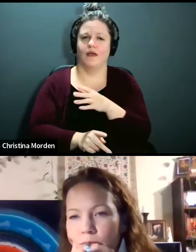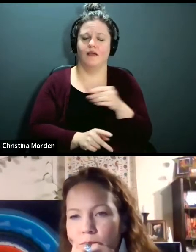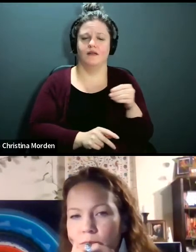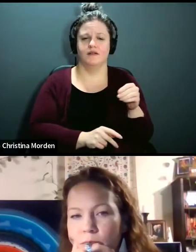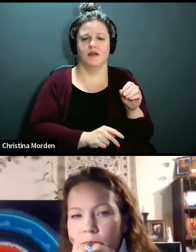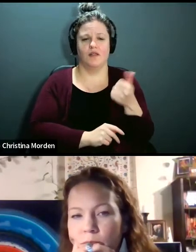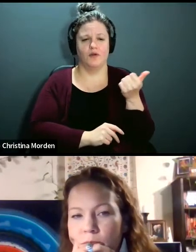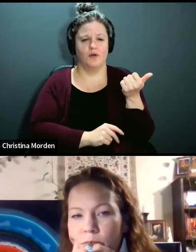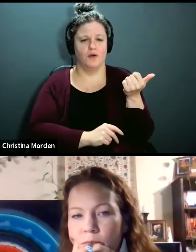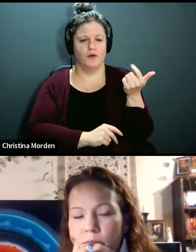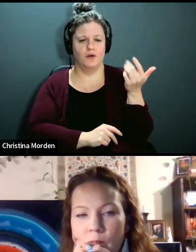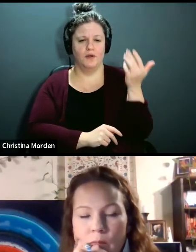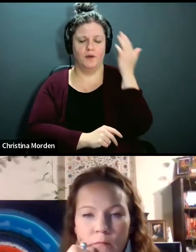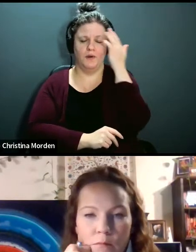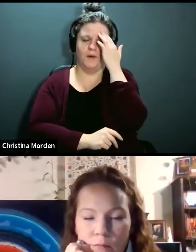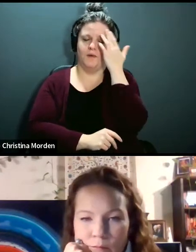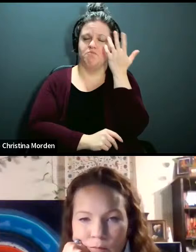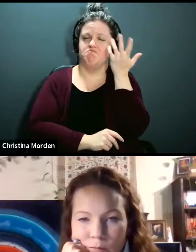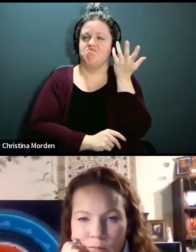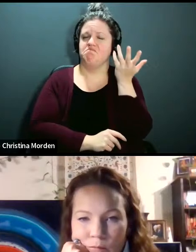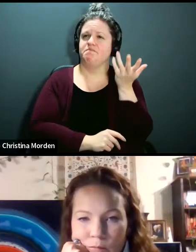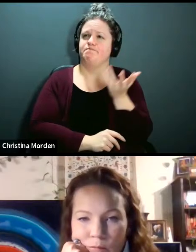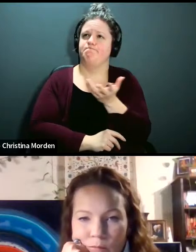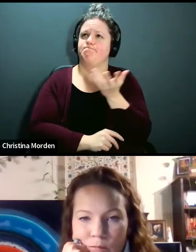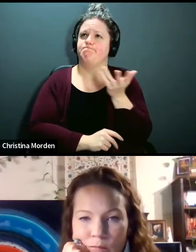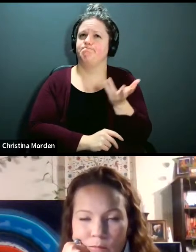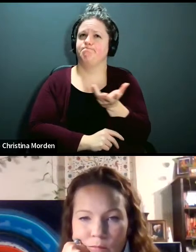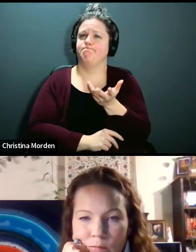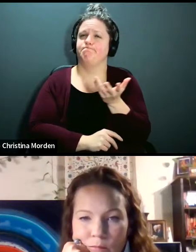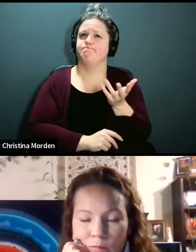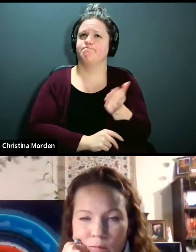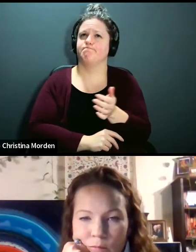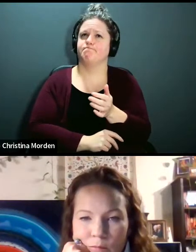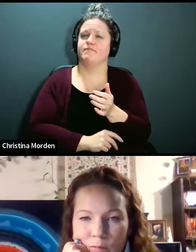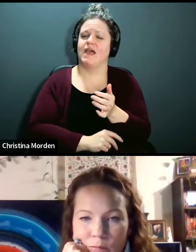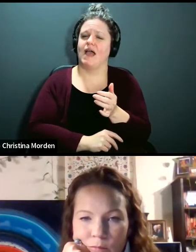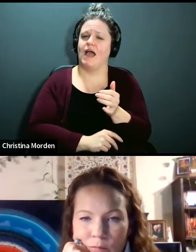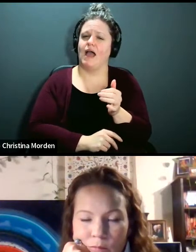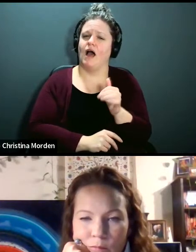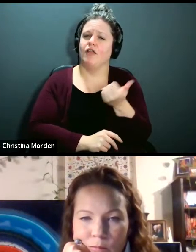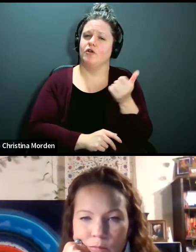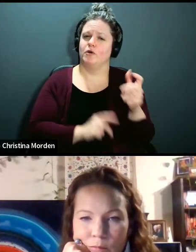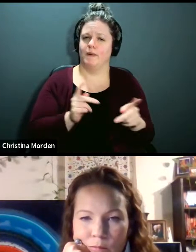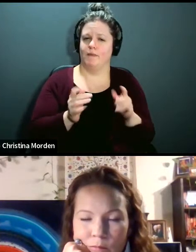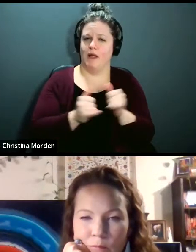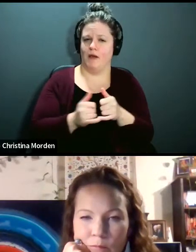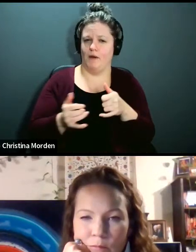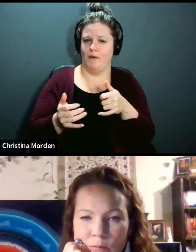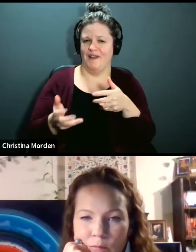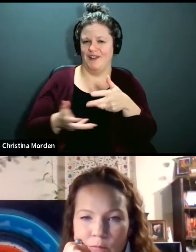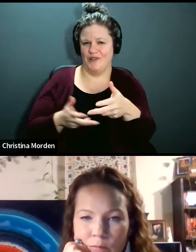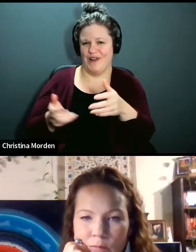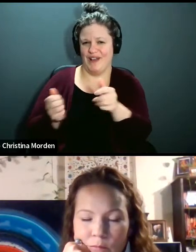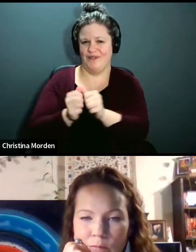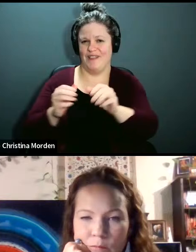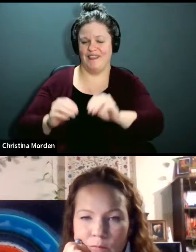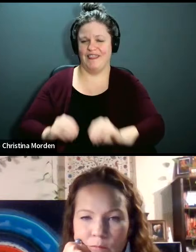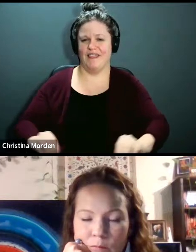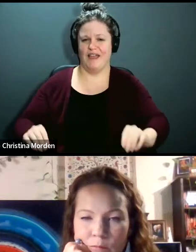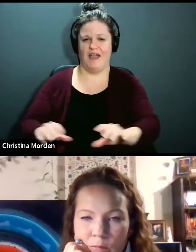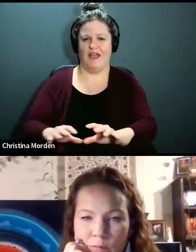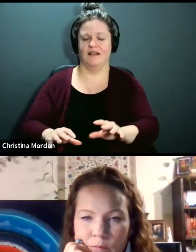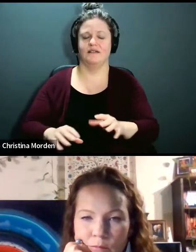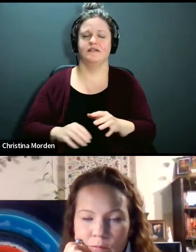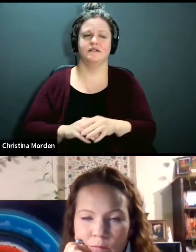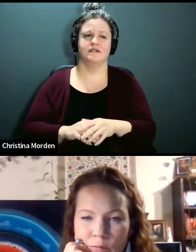you know other ways that people um interact with the land the landscape always is to